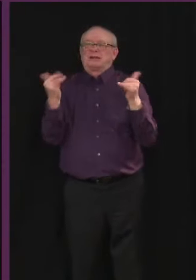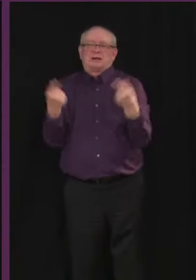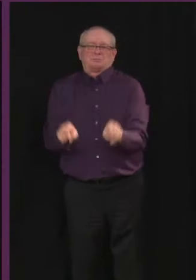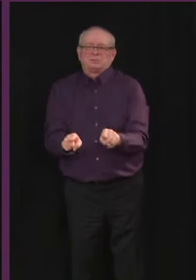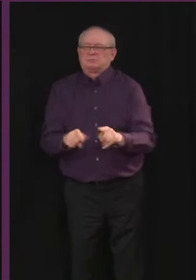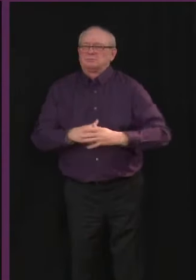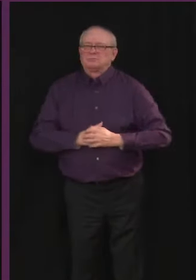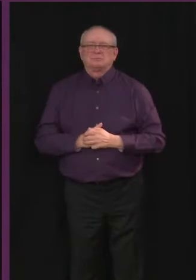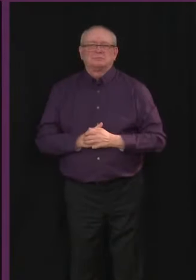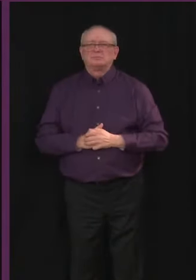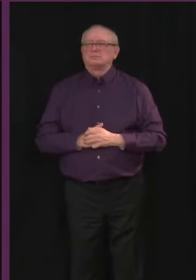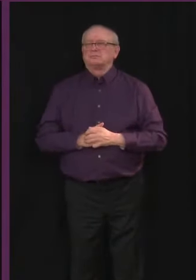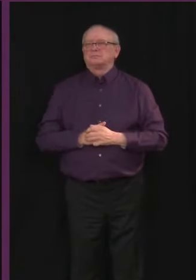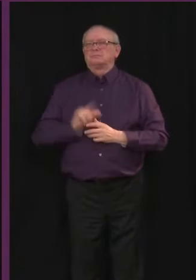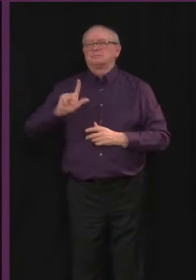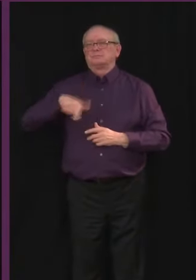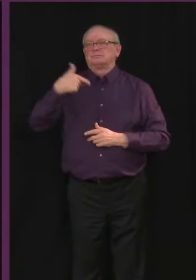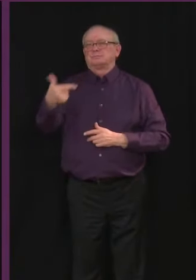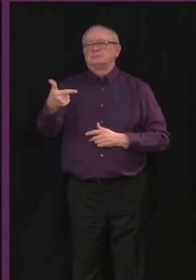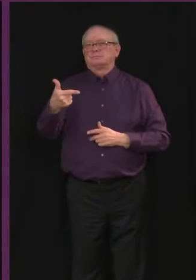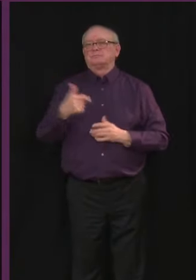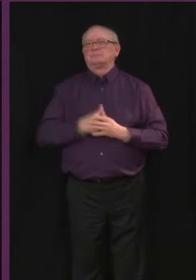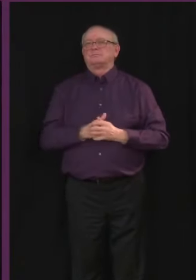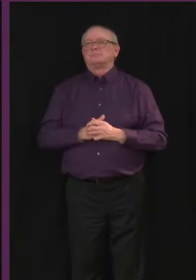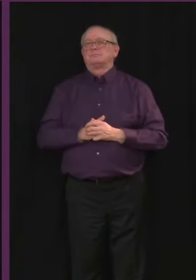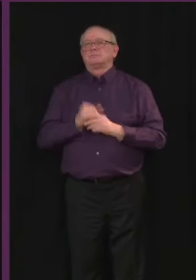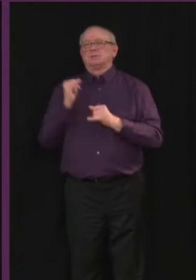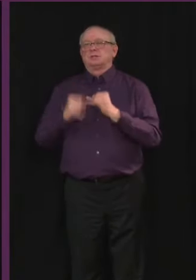you. Our final question is from Lauren Pullen, Global Calgary.